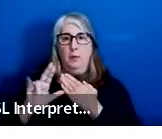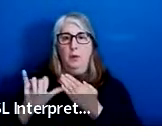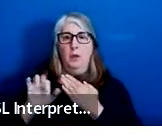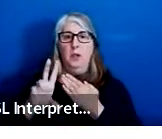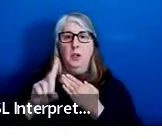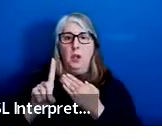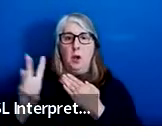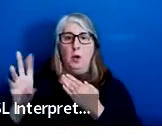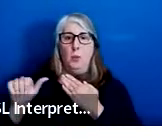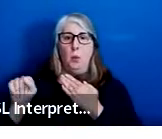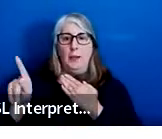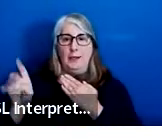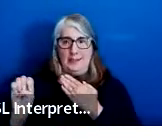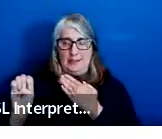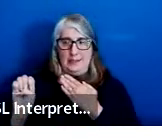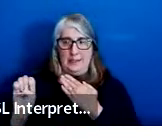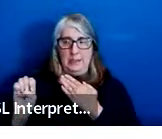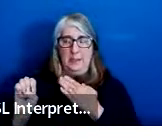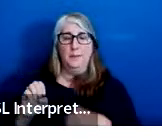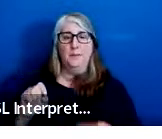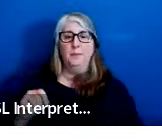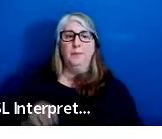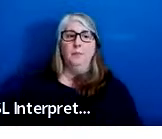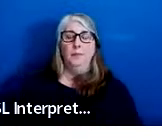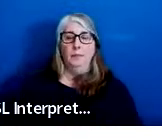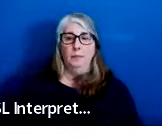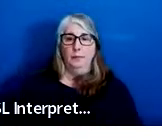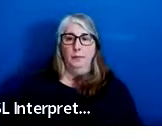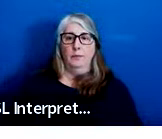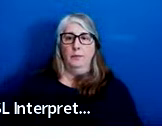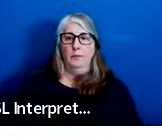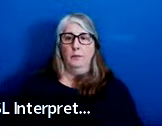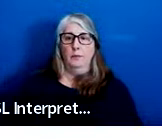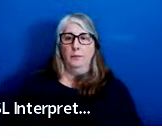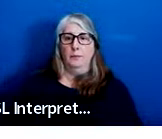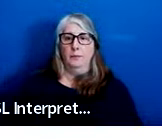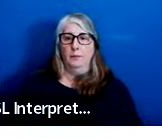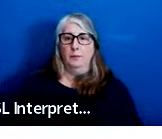for those yard trimmings and grass clippings to be collected.